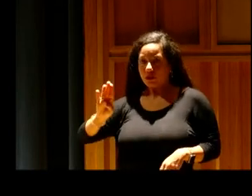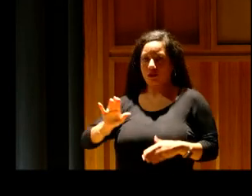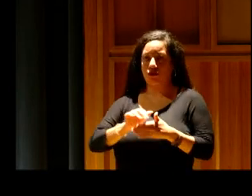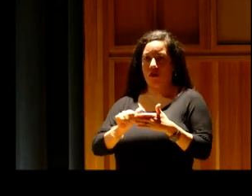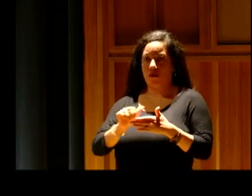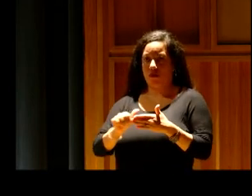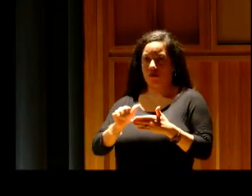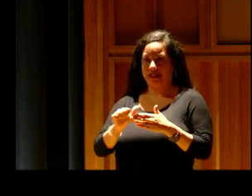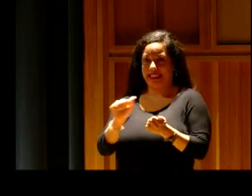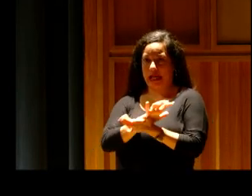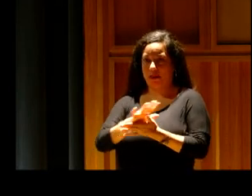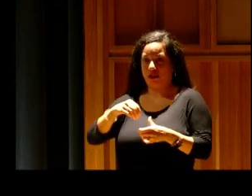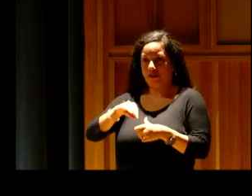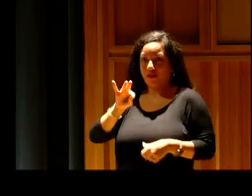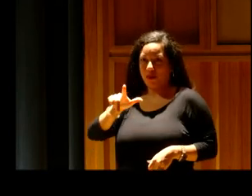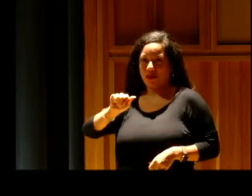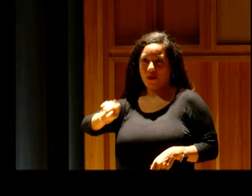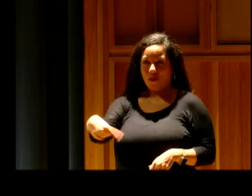Florida alone.